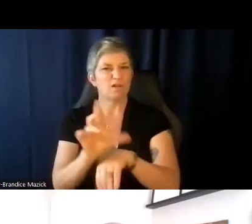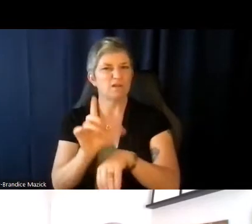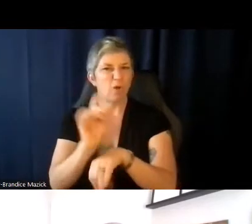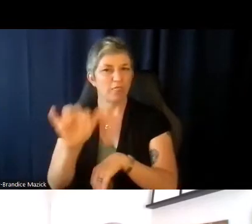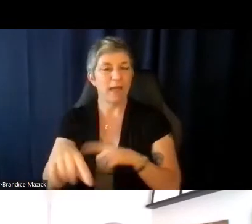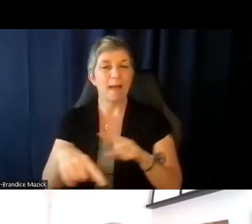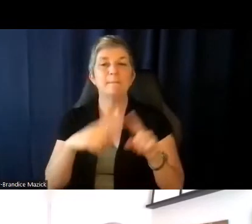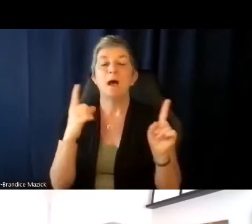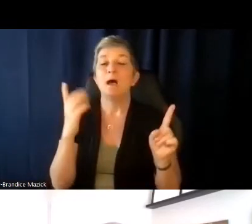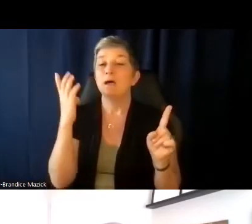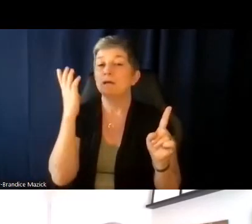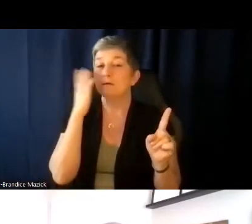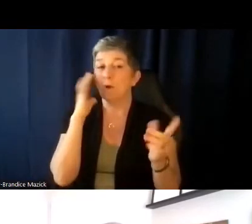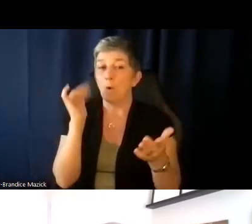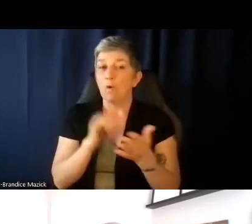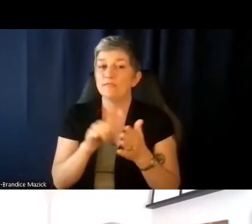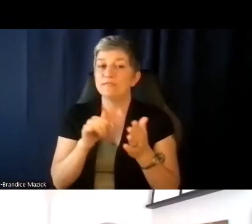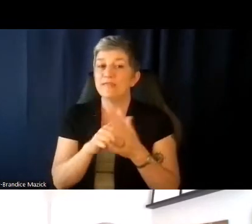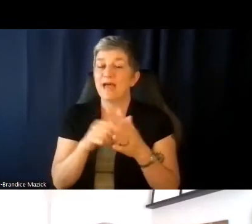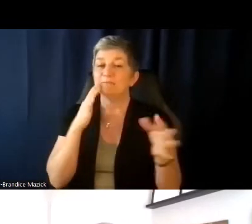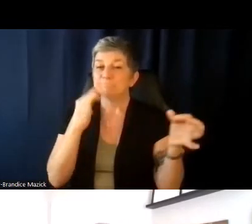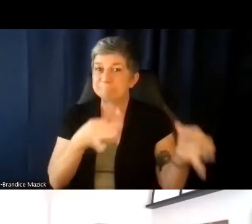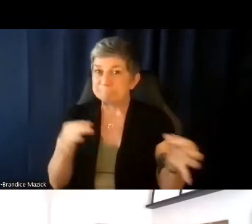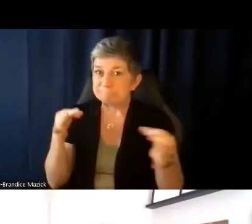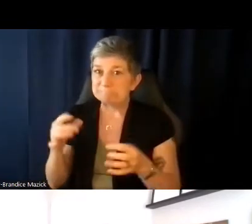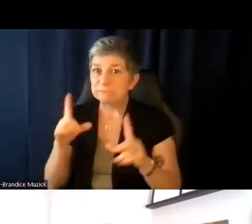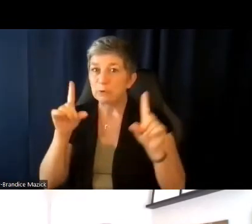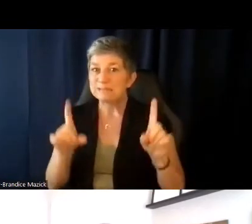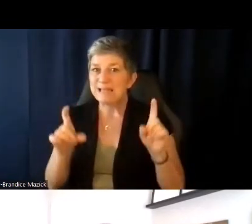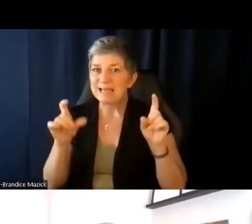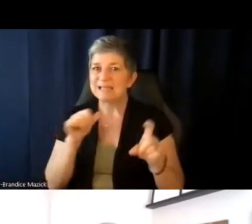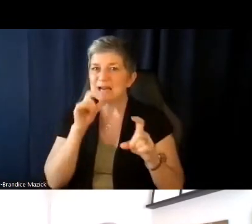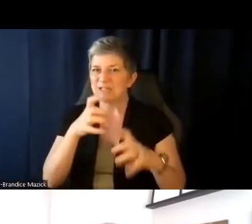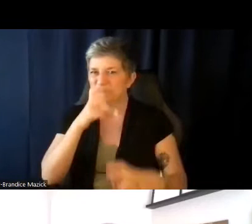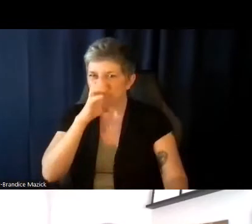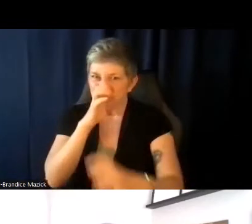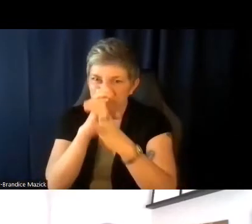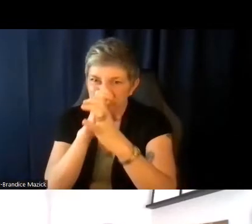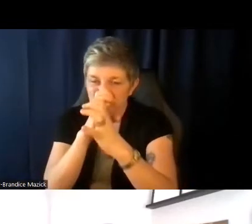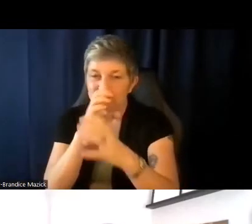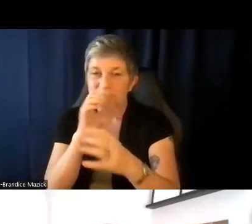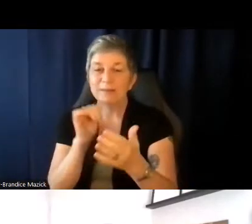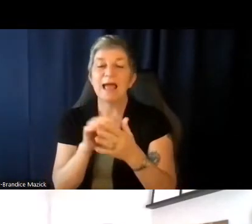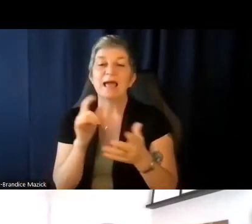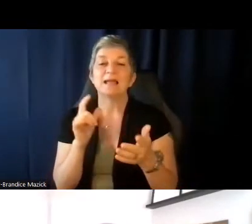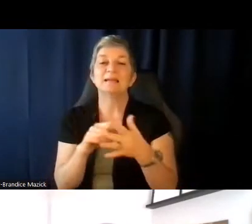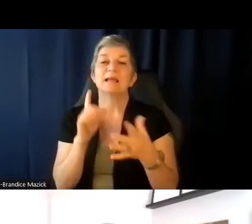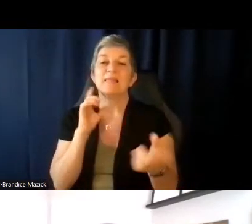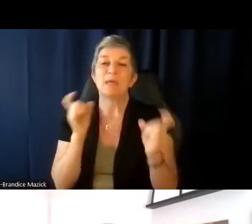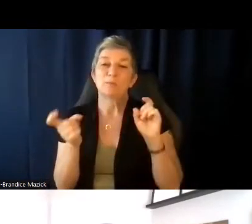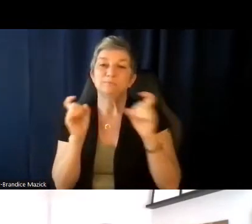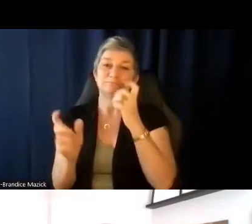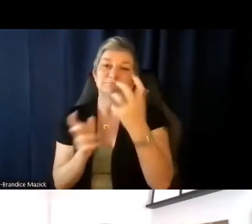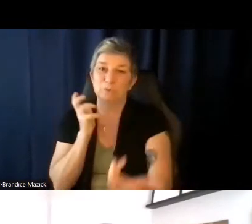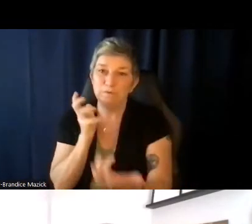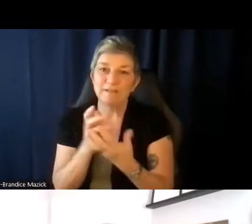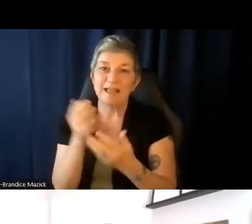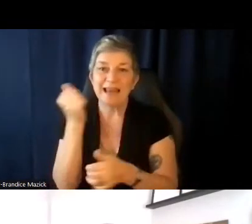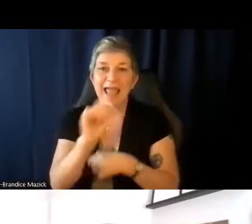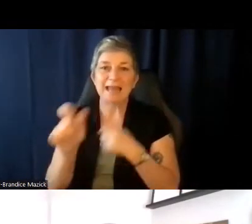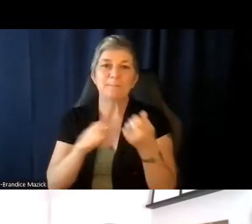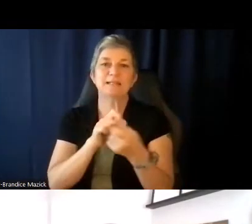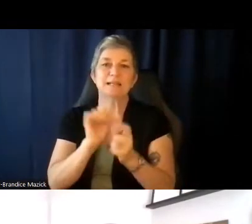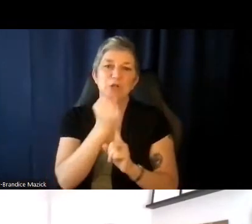that the courts have determined that those tests are not to be so rigid, and so elements will adjust to fit any particular case